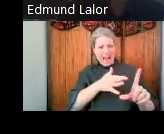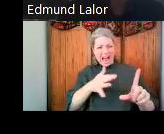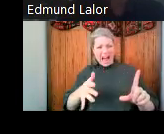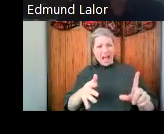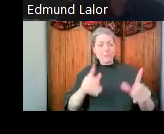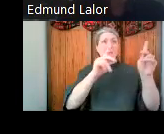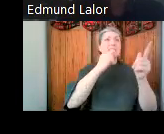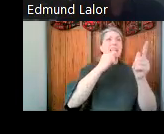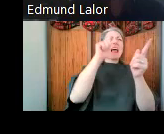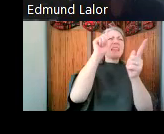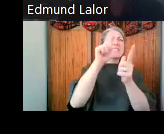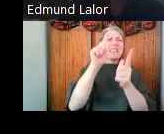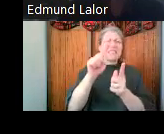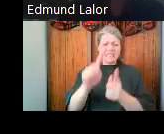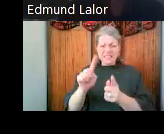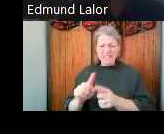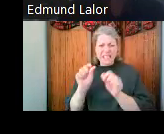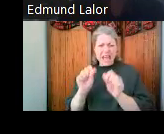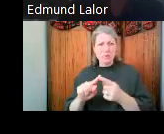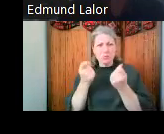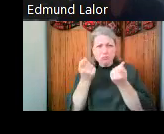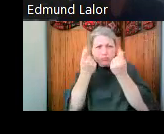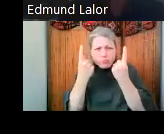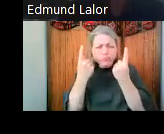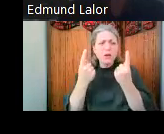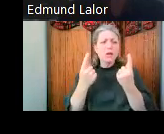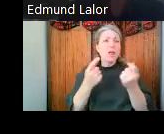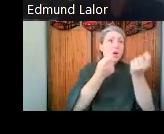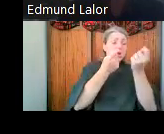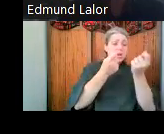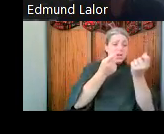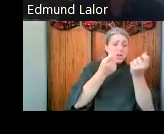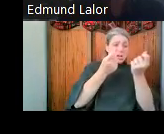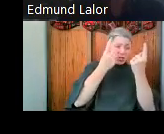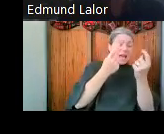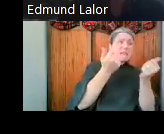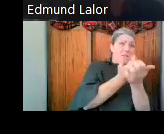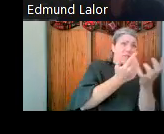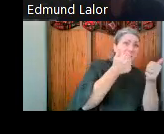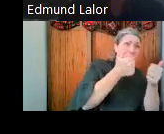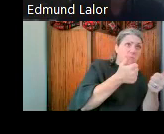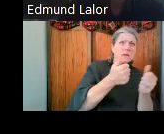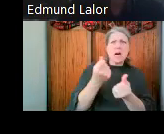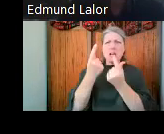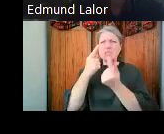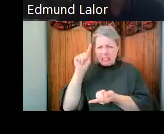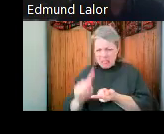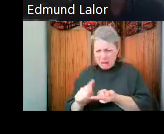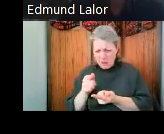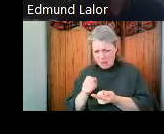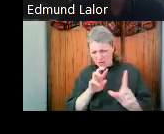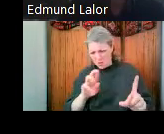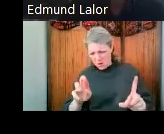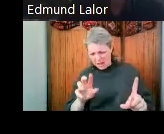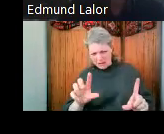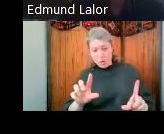less and less intelligible, so which makes sense. They can understand everything over here. They can understand very little over here once there's a lot of noise. We also asked these folks